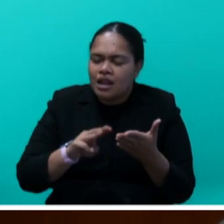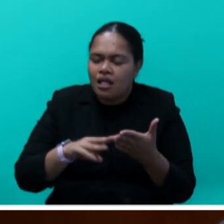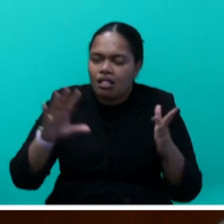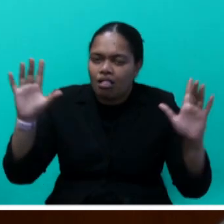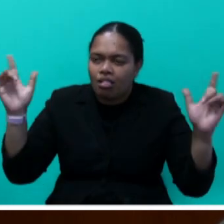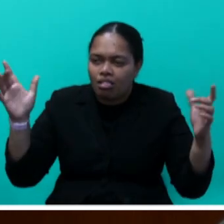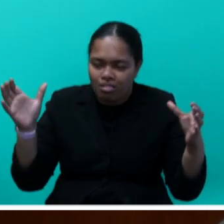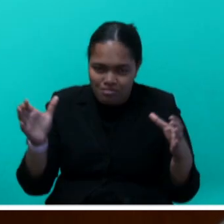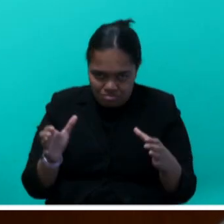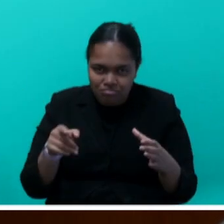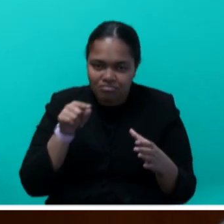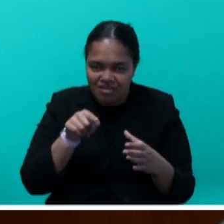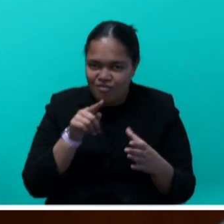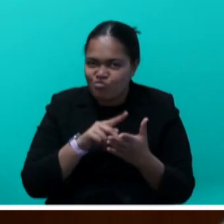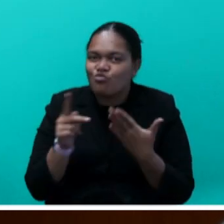in that program.